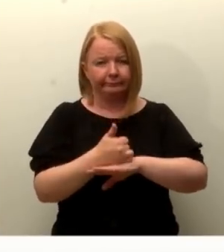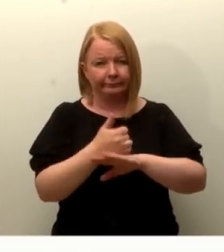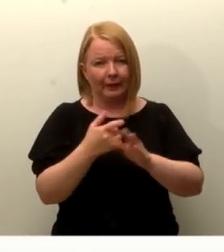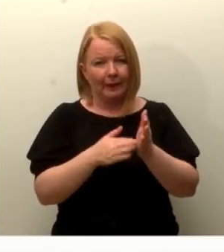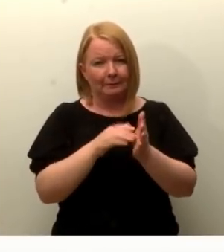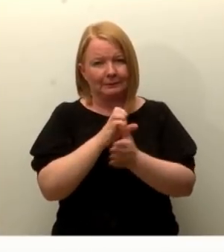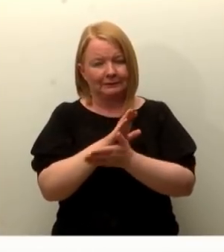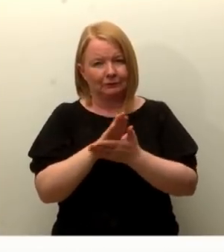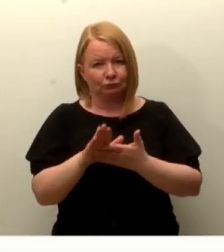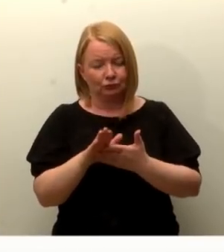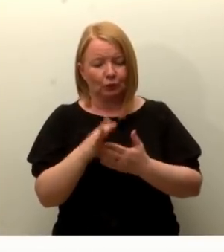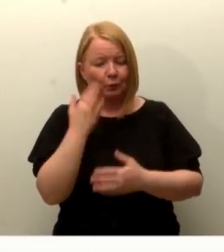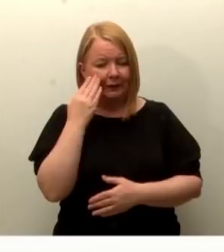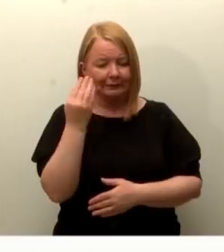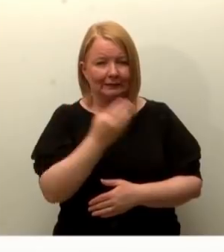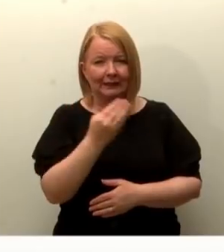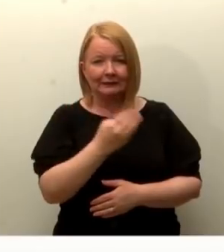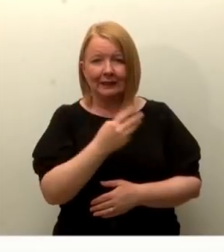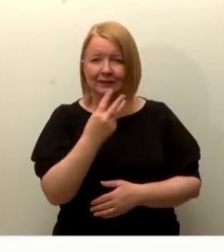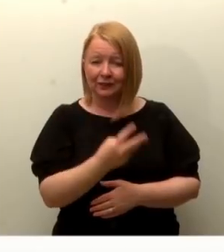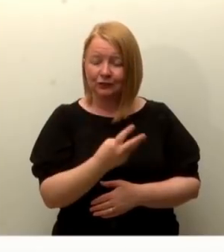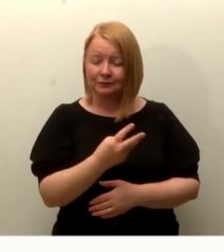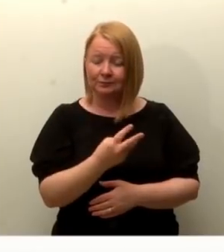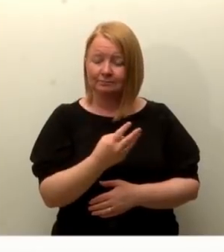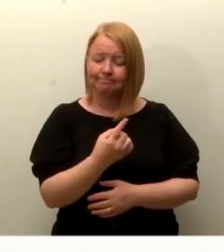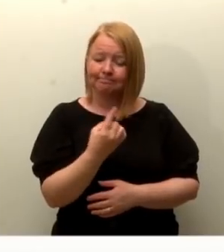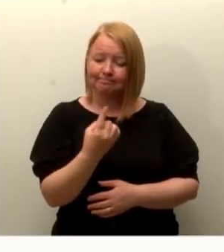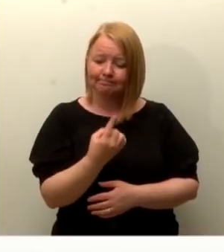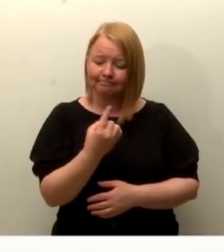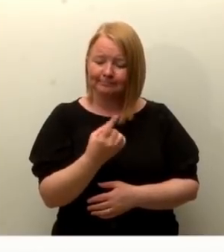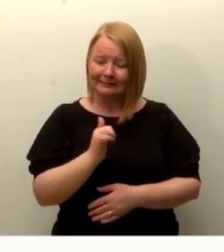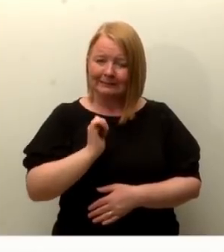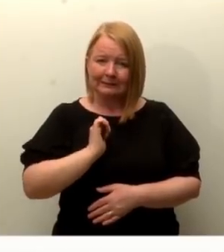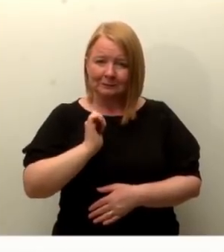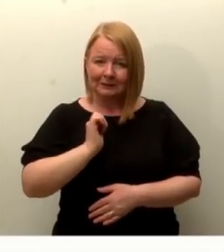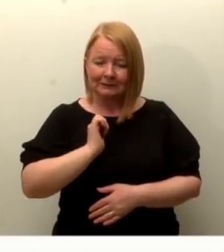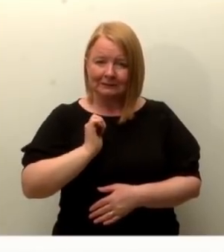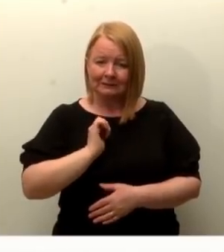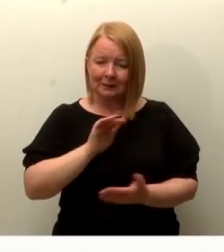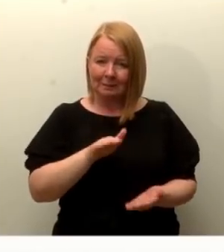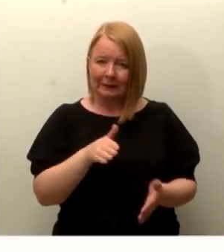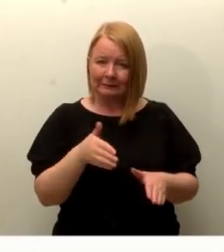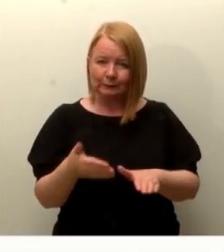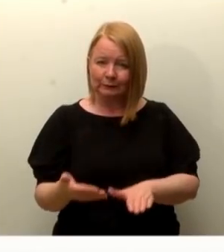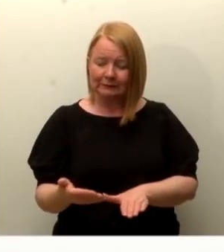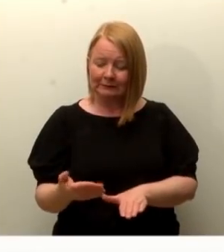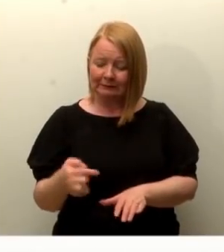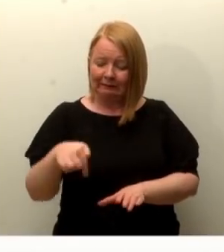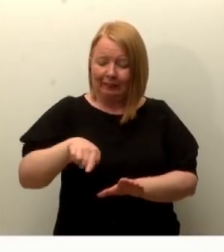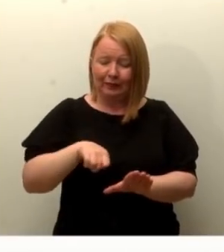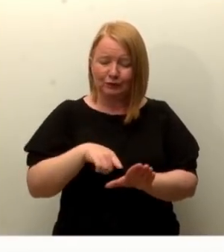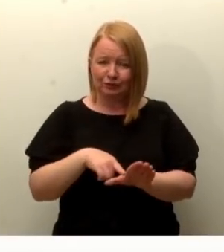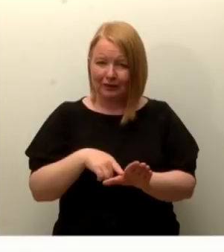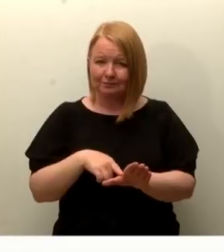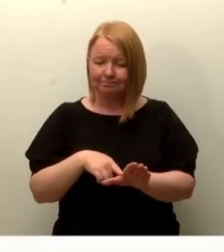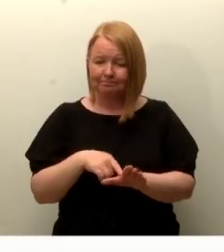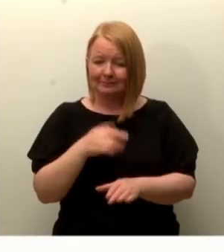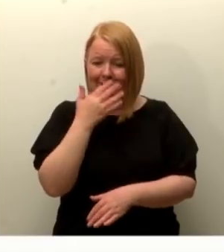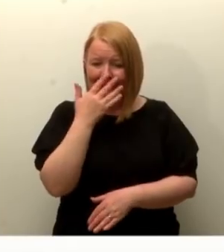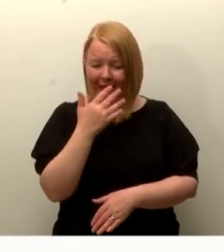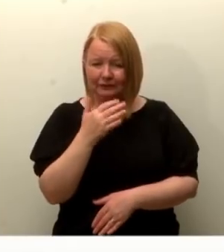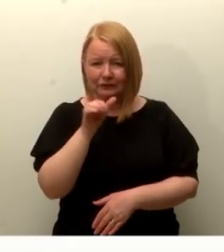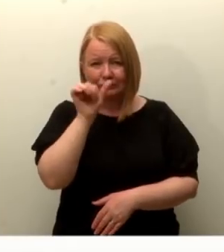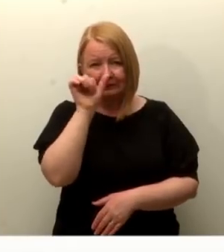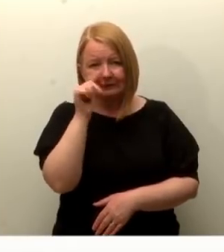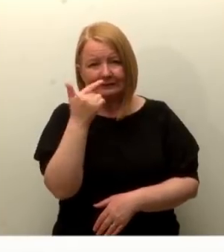in 1993, who unfortunately and unexpectedly passed away earlier this year at the age of